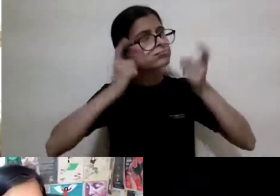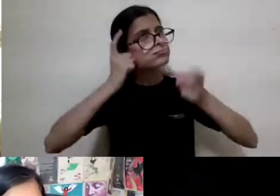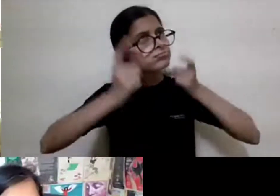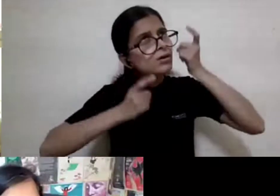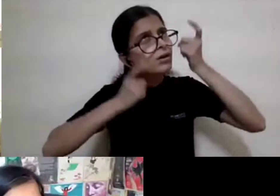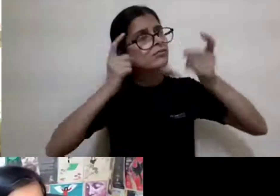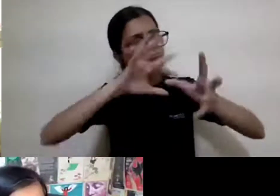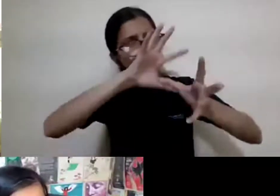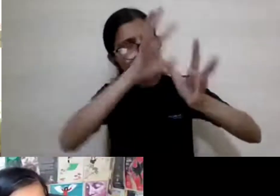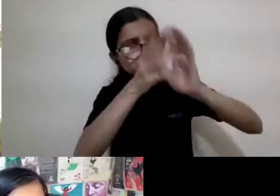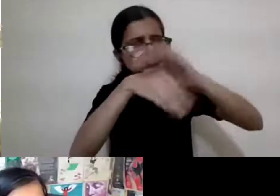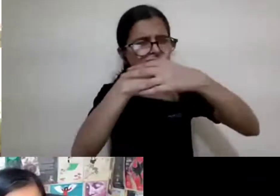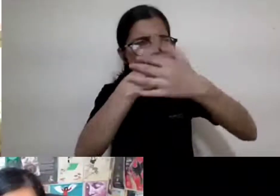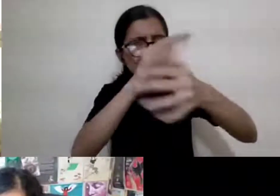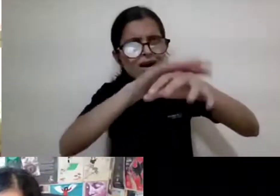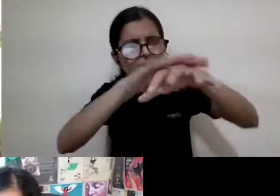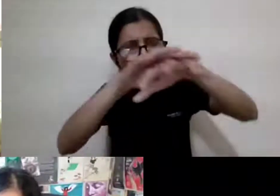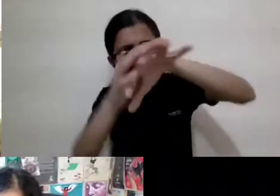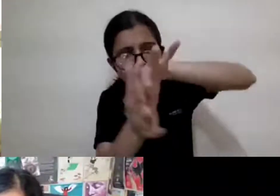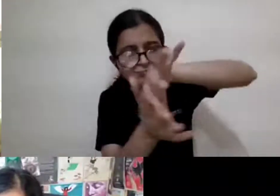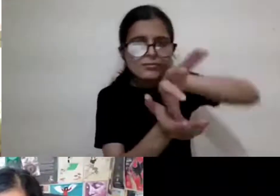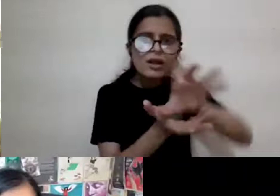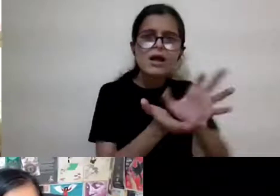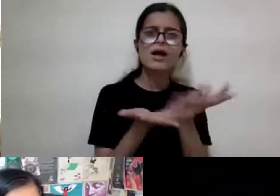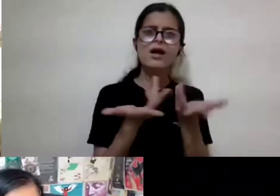of such displays?